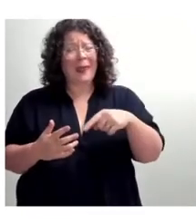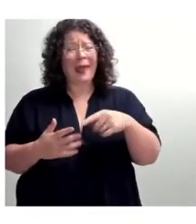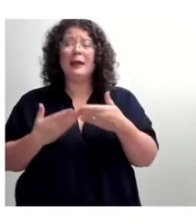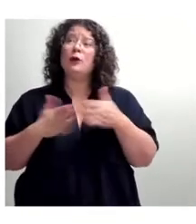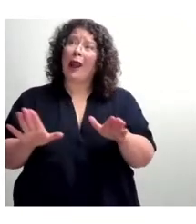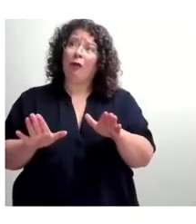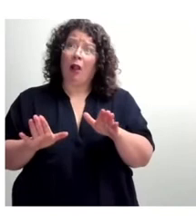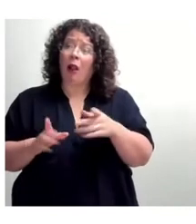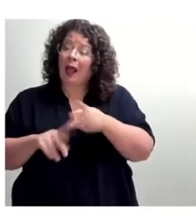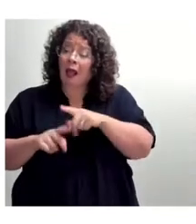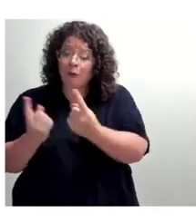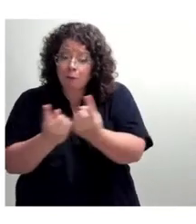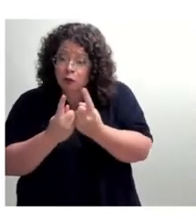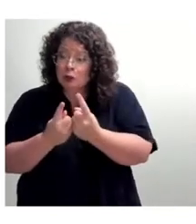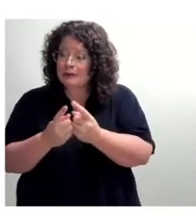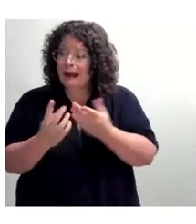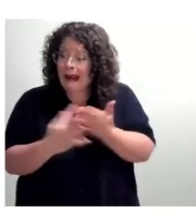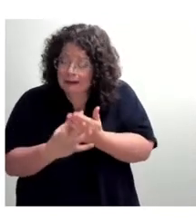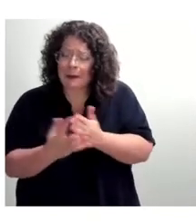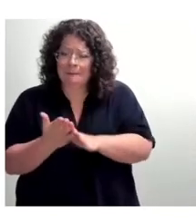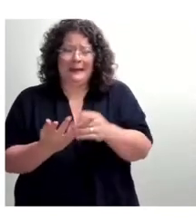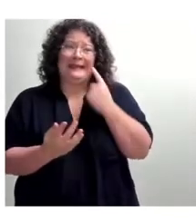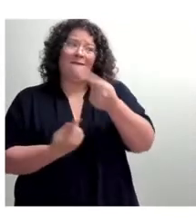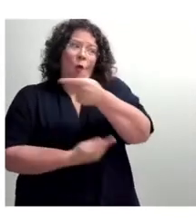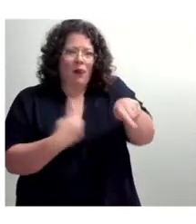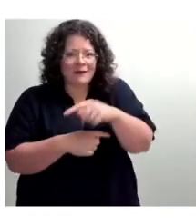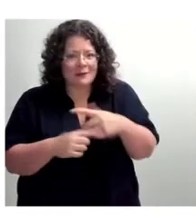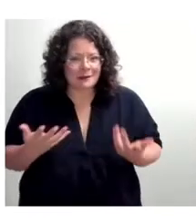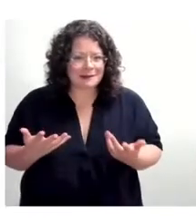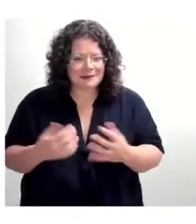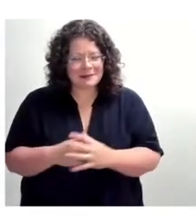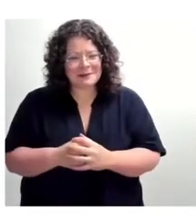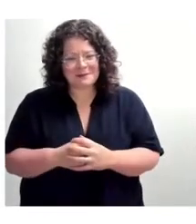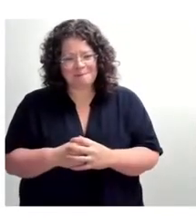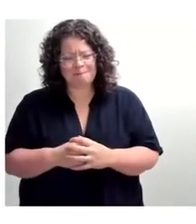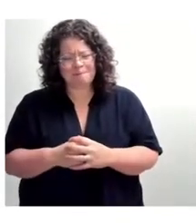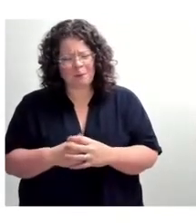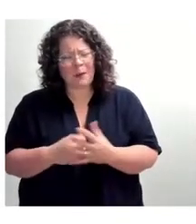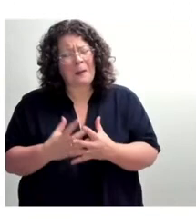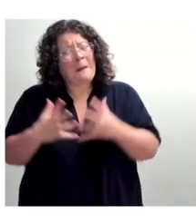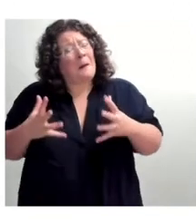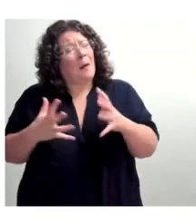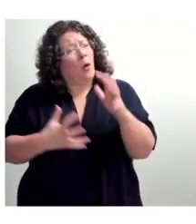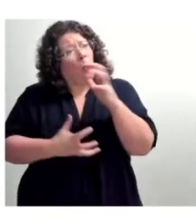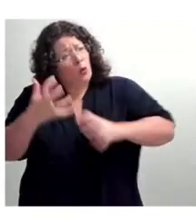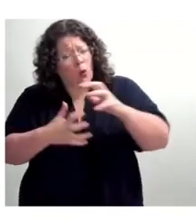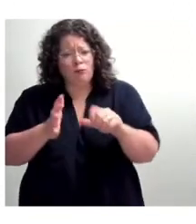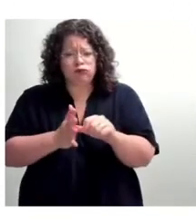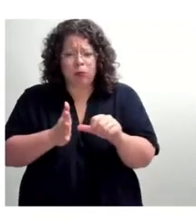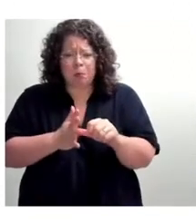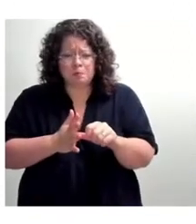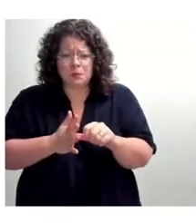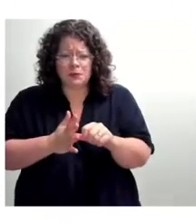need different minds, and therefore some of the psychological safety we need for people with diverse ideas, diverse